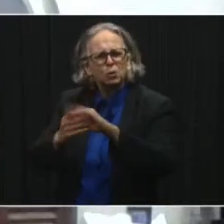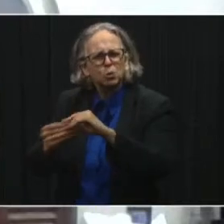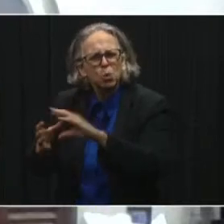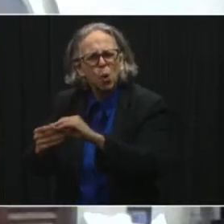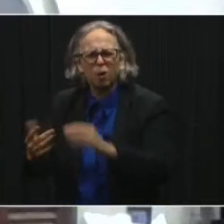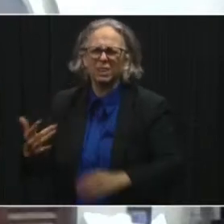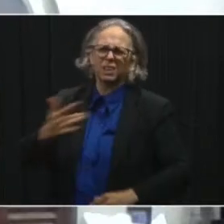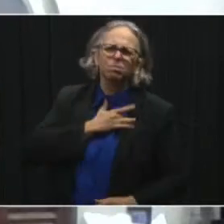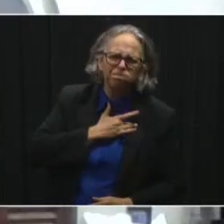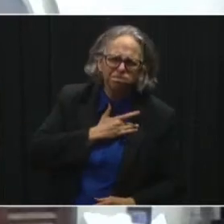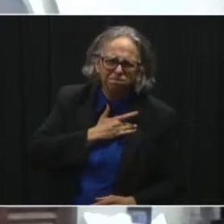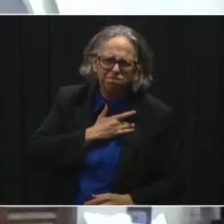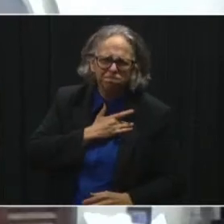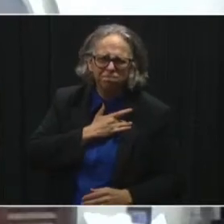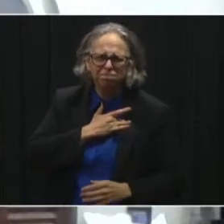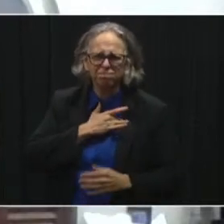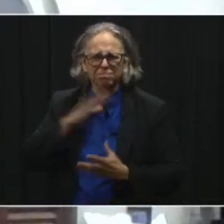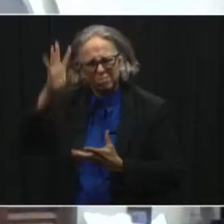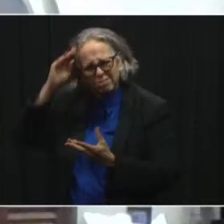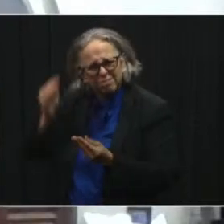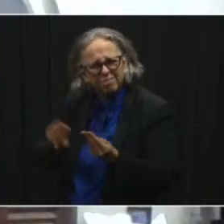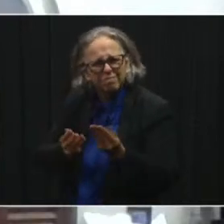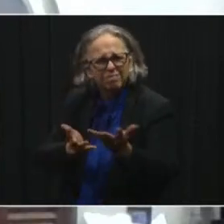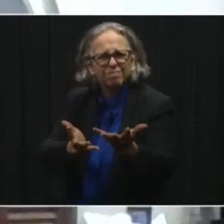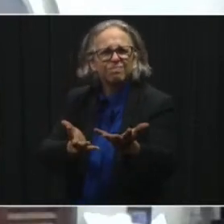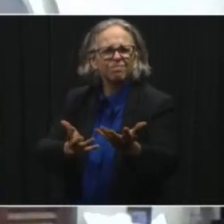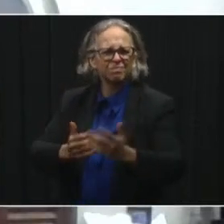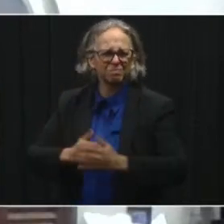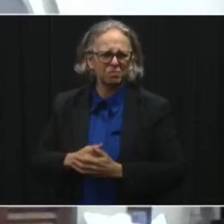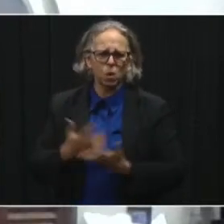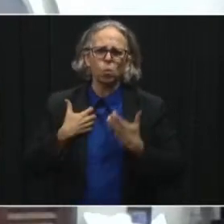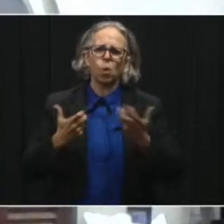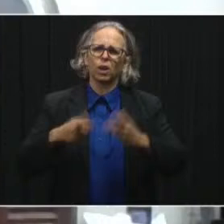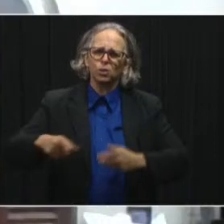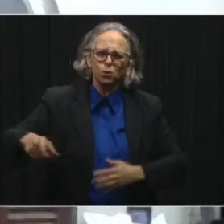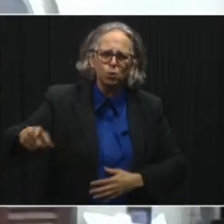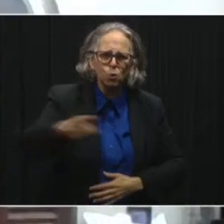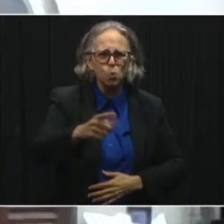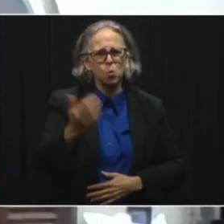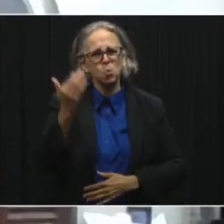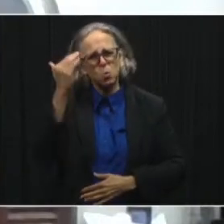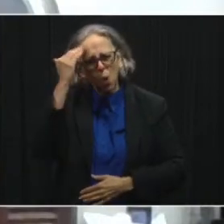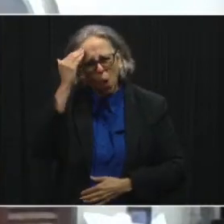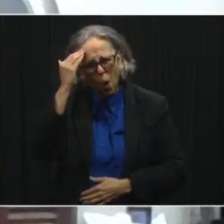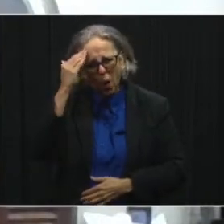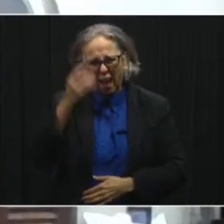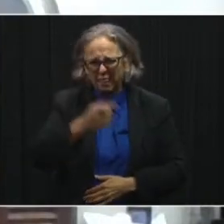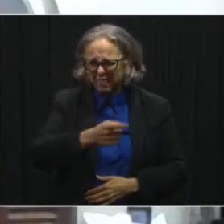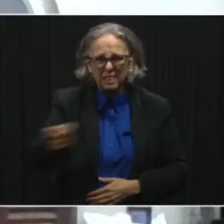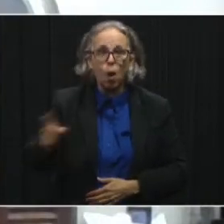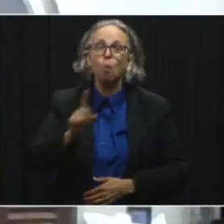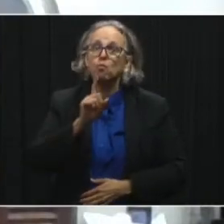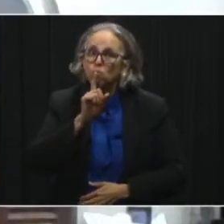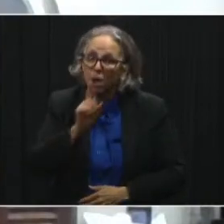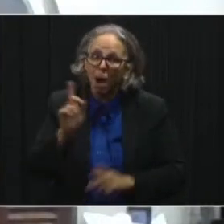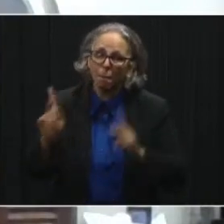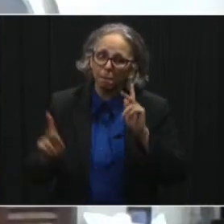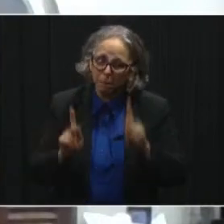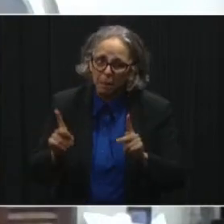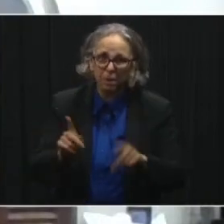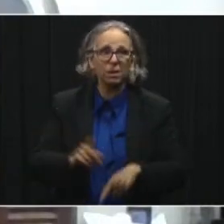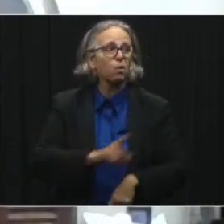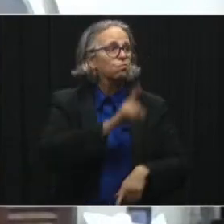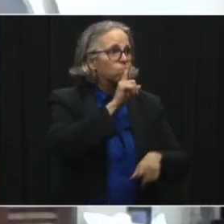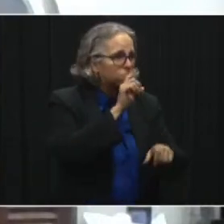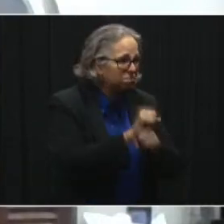But what I want people to see is that these are real people, and they're them. If they